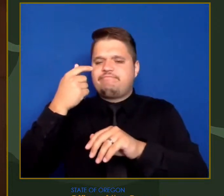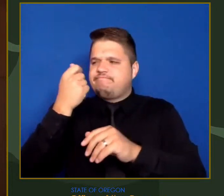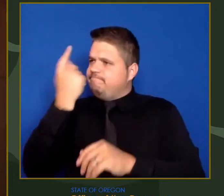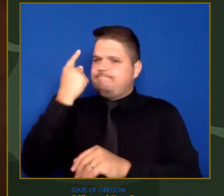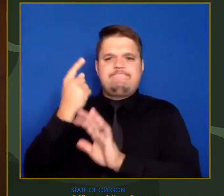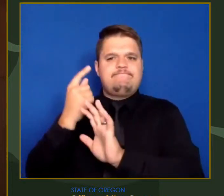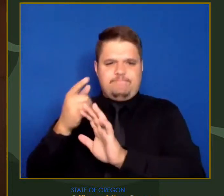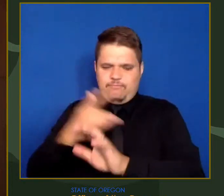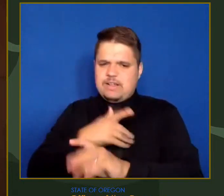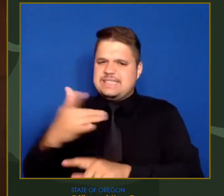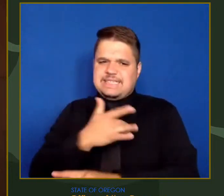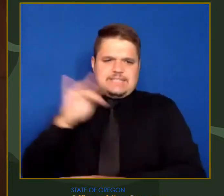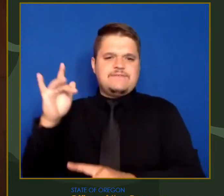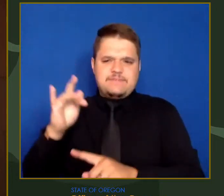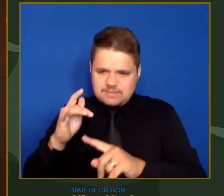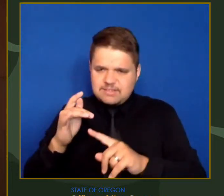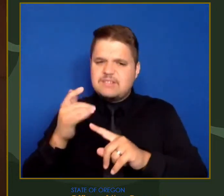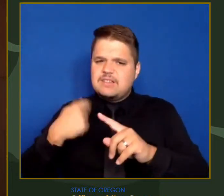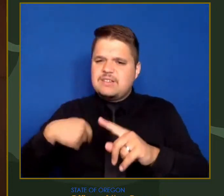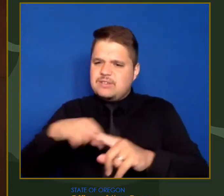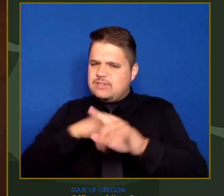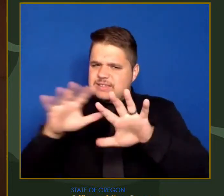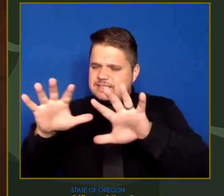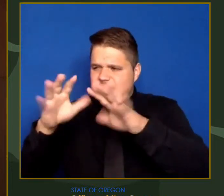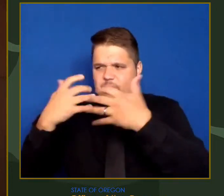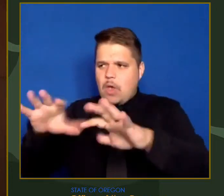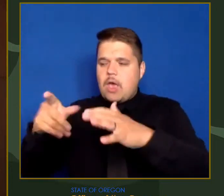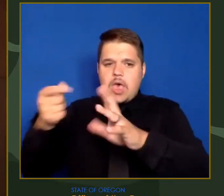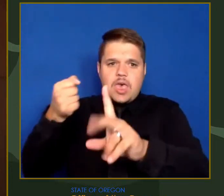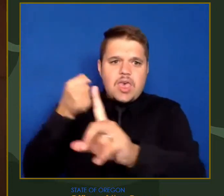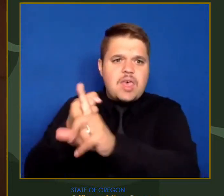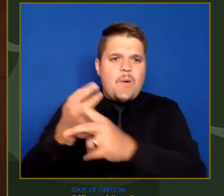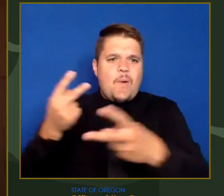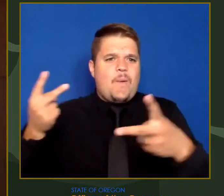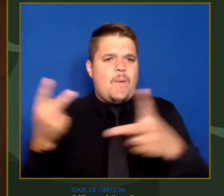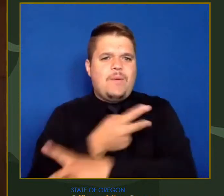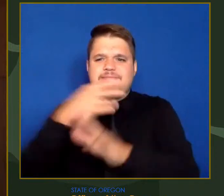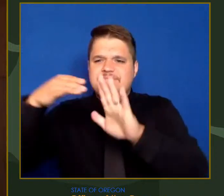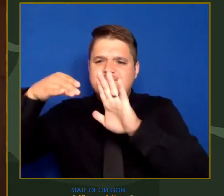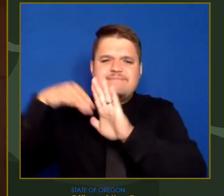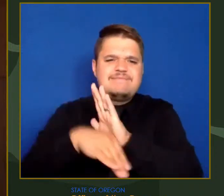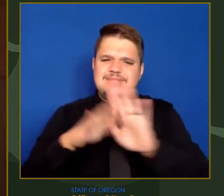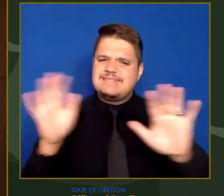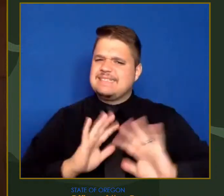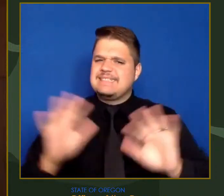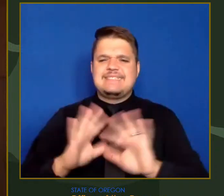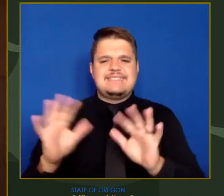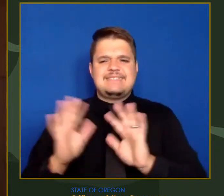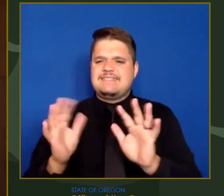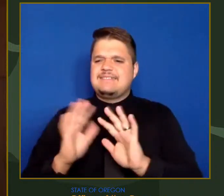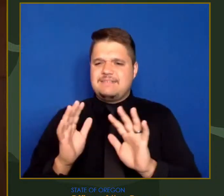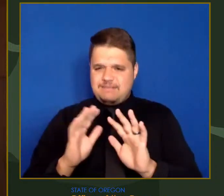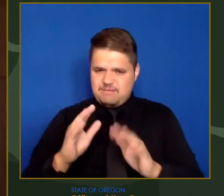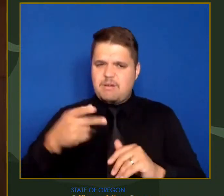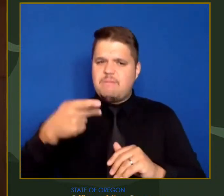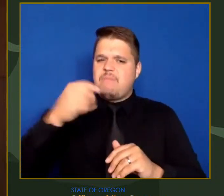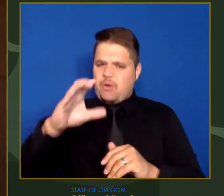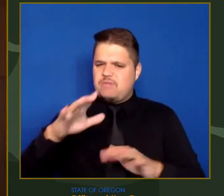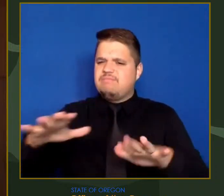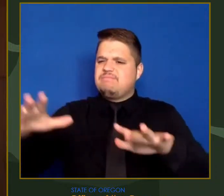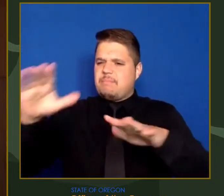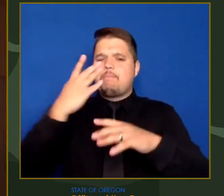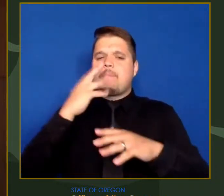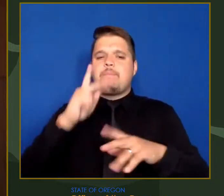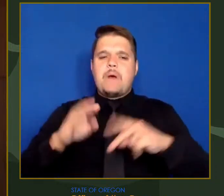systemic racism. Our BIPOC communities have not historically received the same kind of quality care as